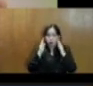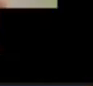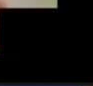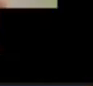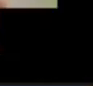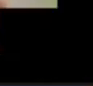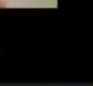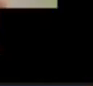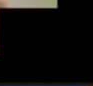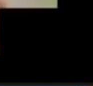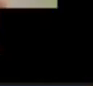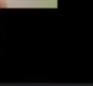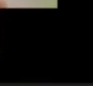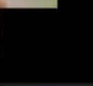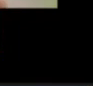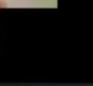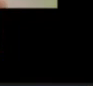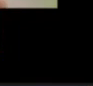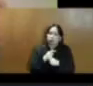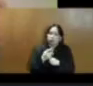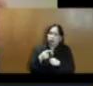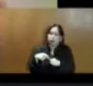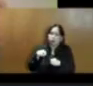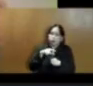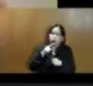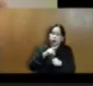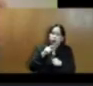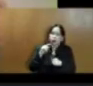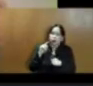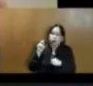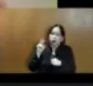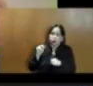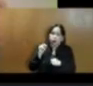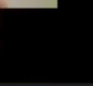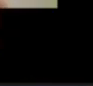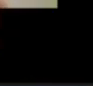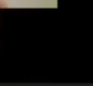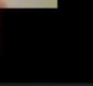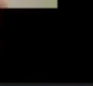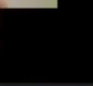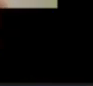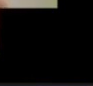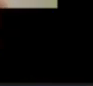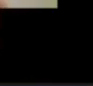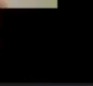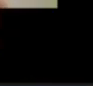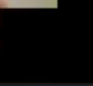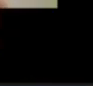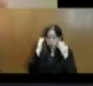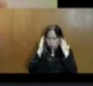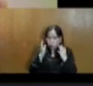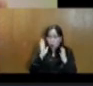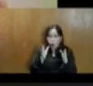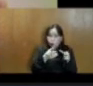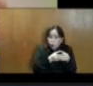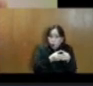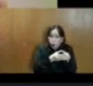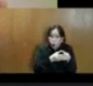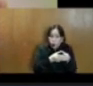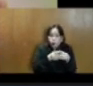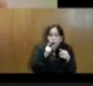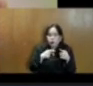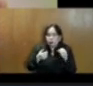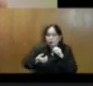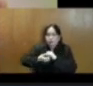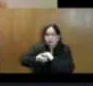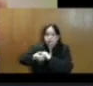make sure that you're on top of what industry needs. And you can't do that by just working within your group. You've got to make sure that you're part